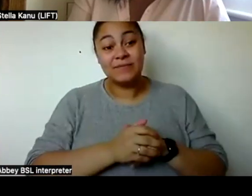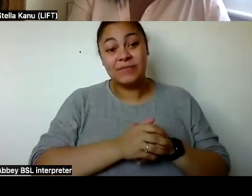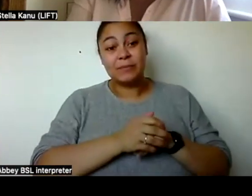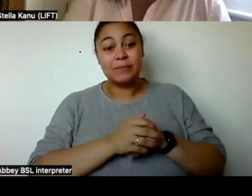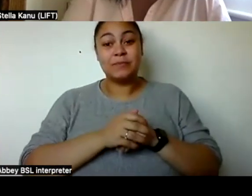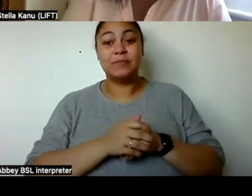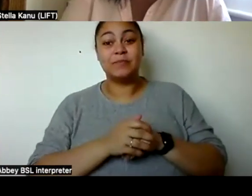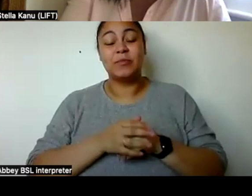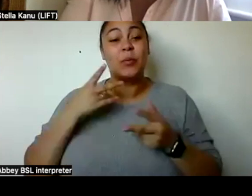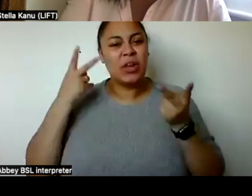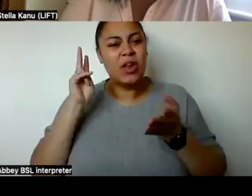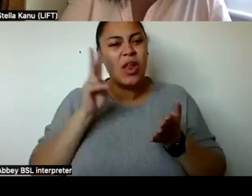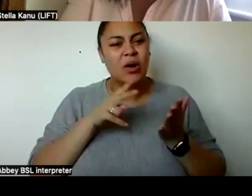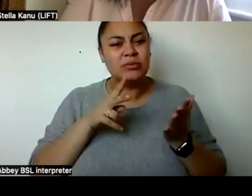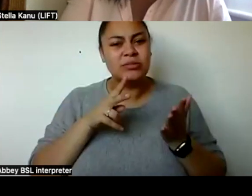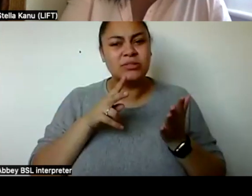I think